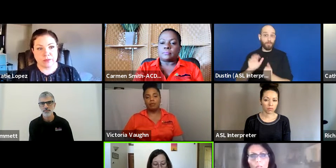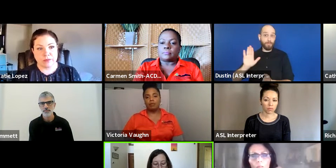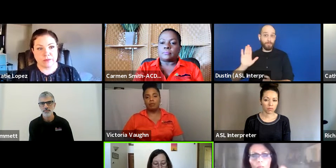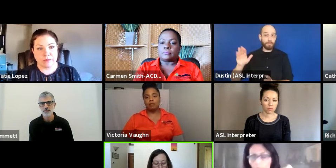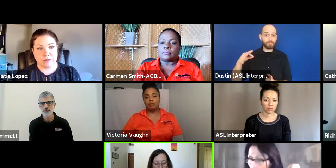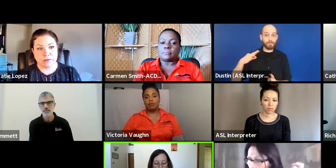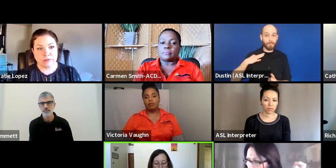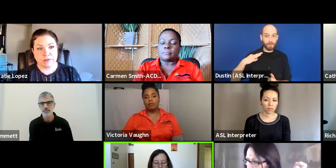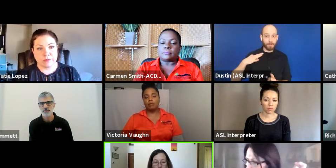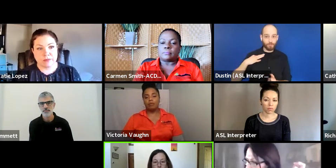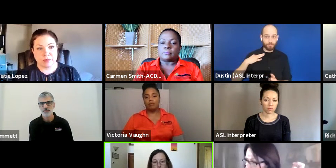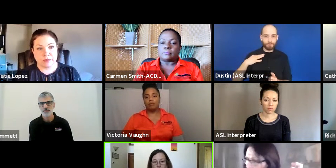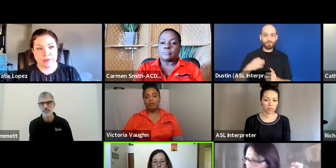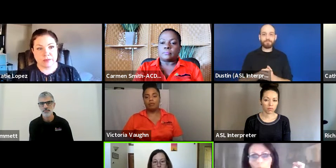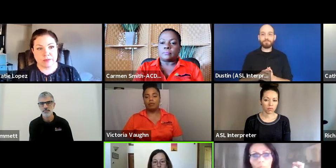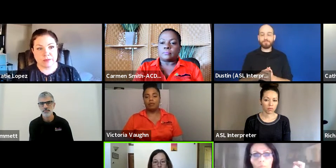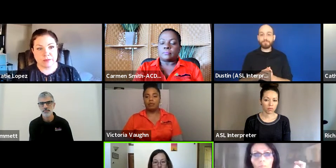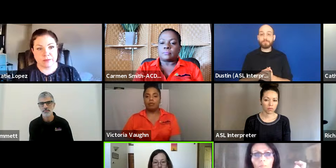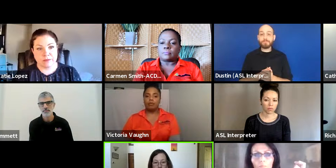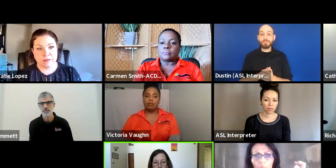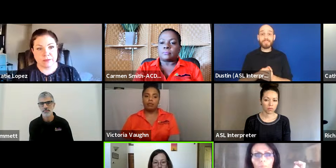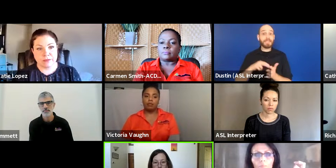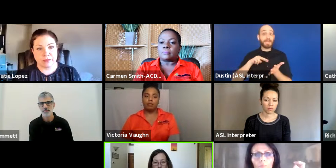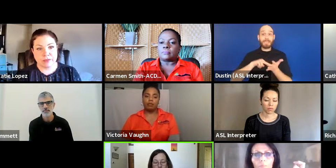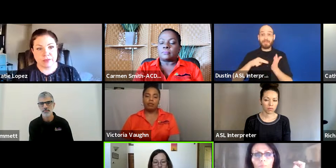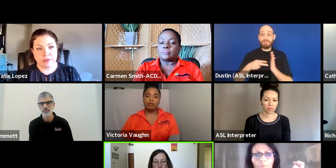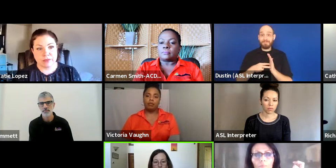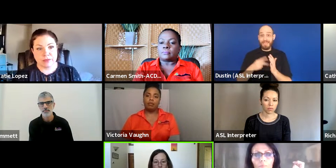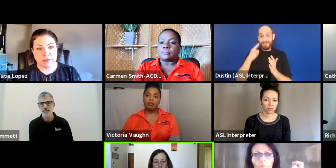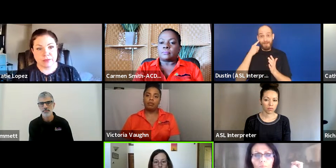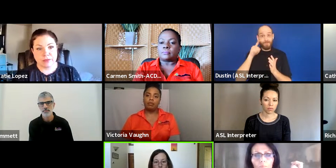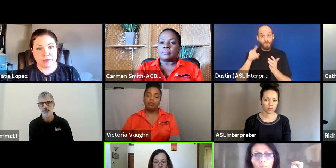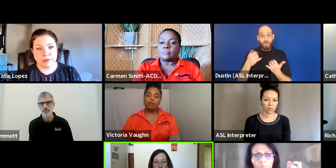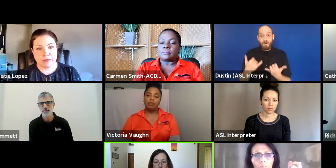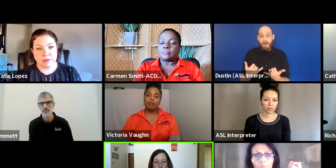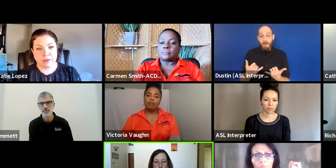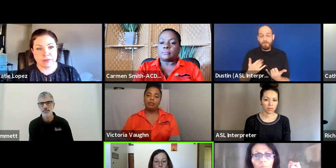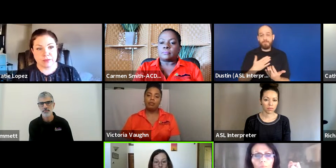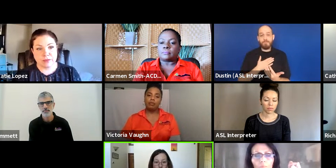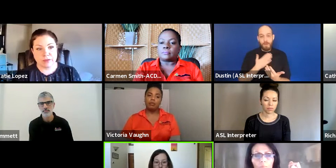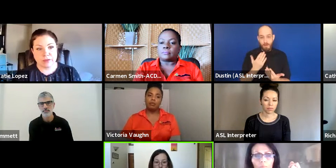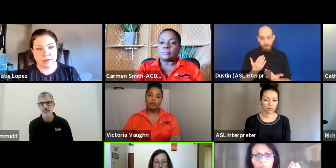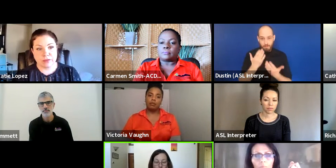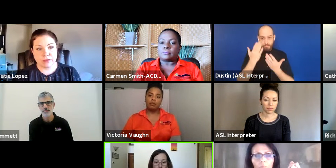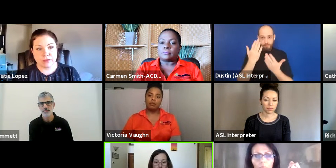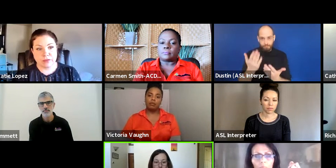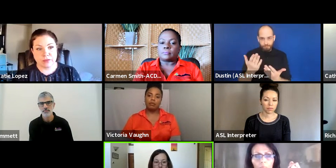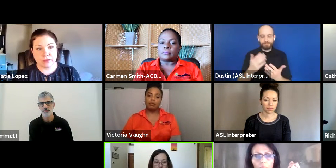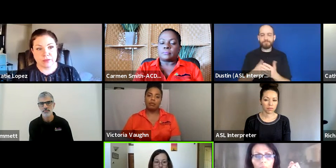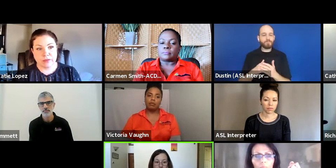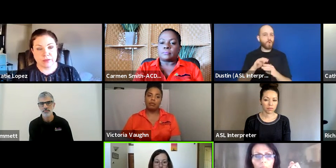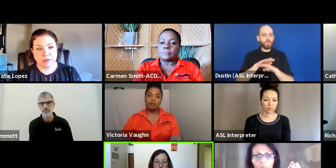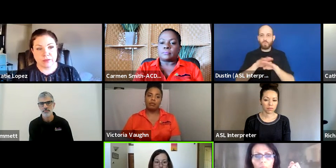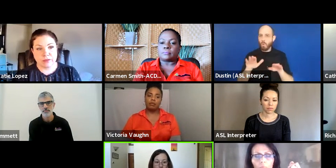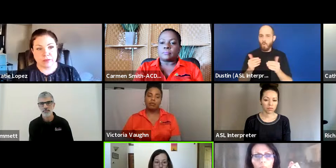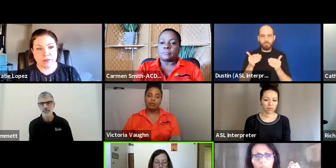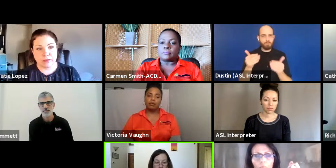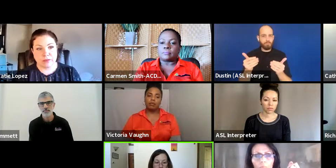It would be my recommendation at this time that we do not approve her